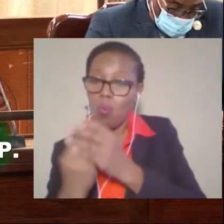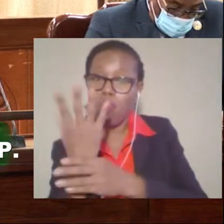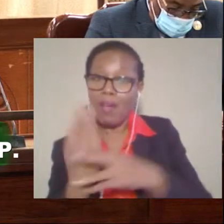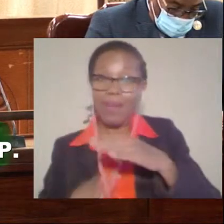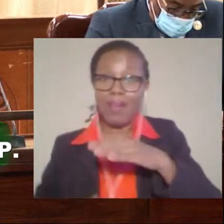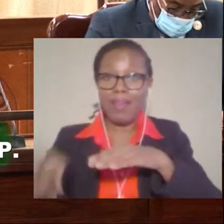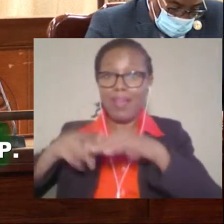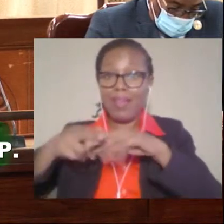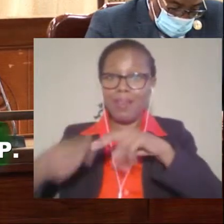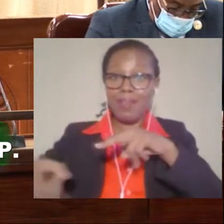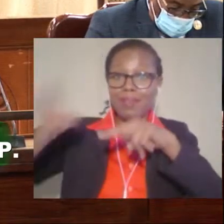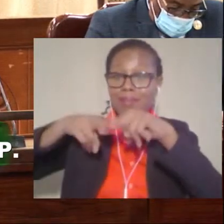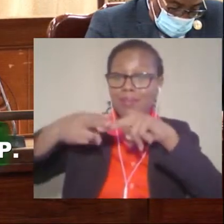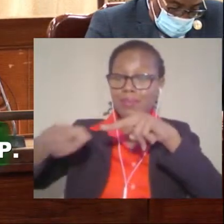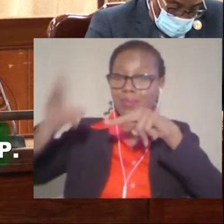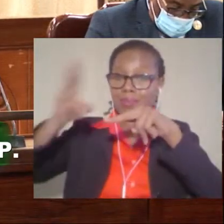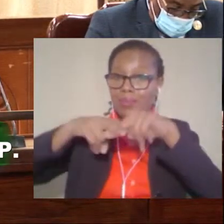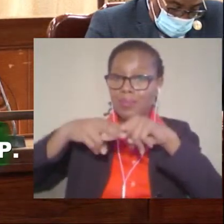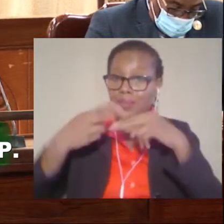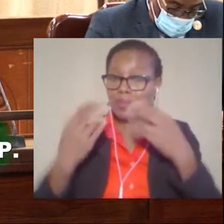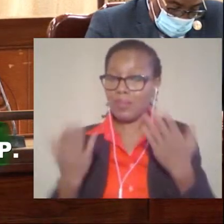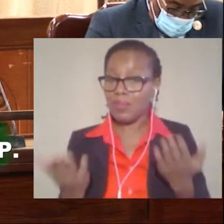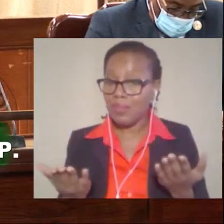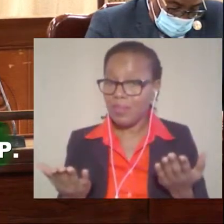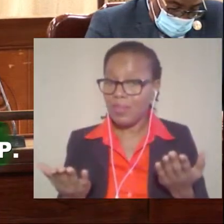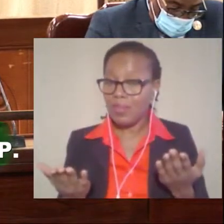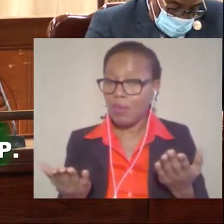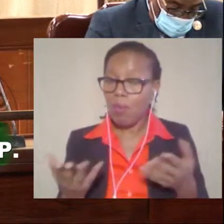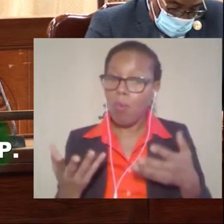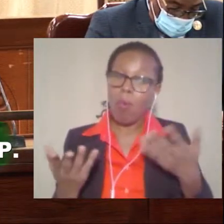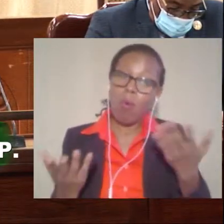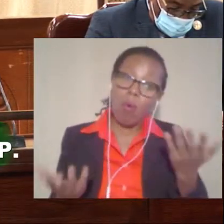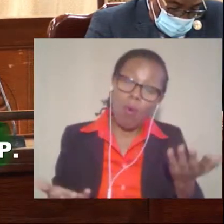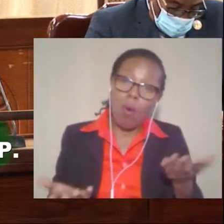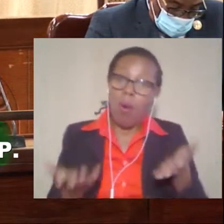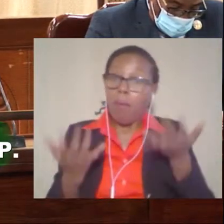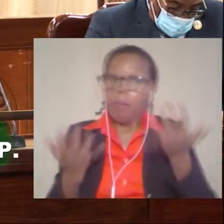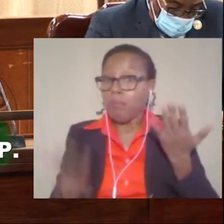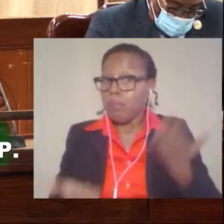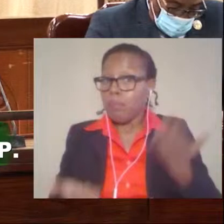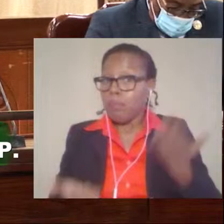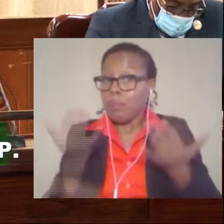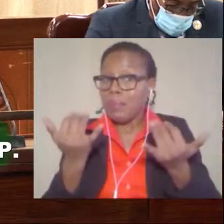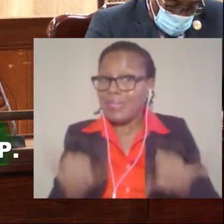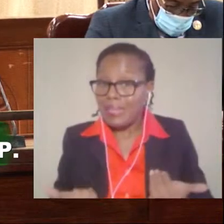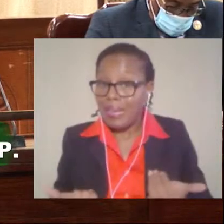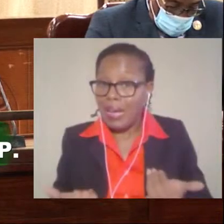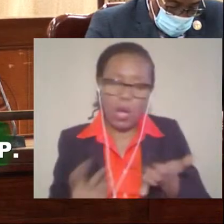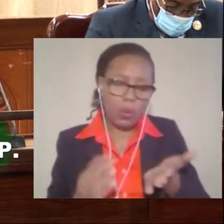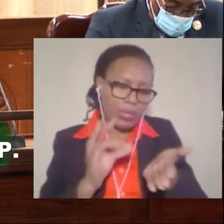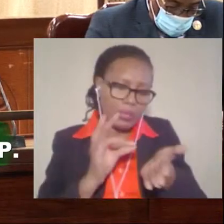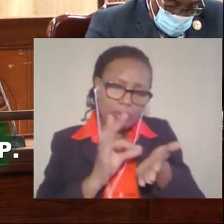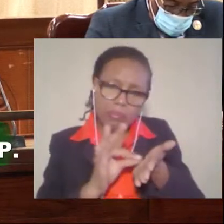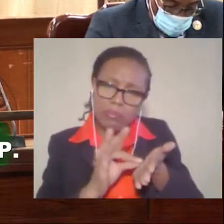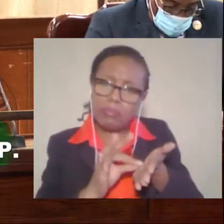it that we are better accounting for that which we are producing?